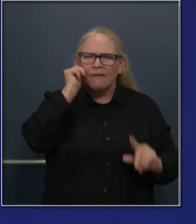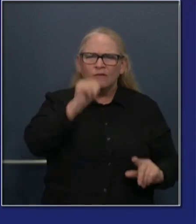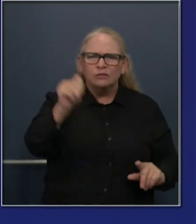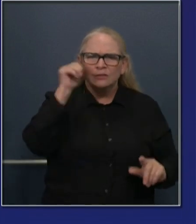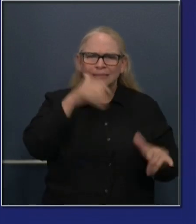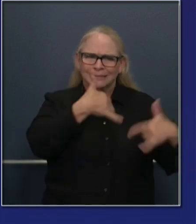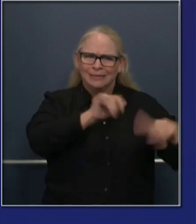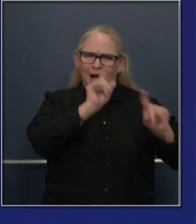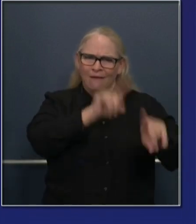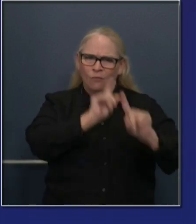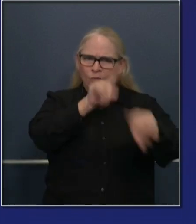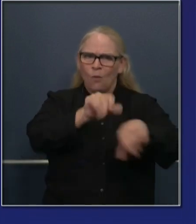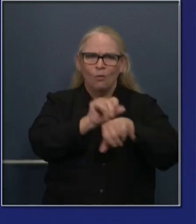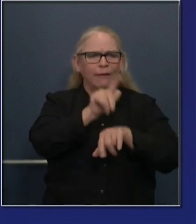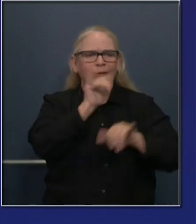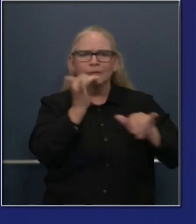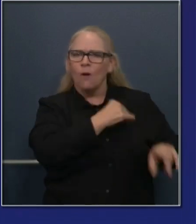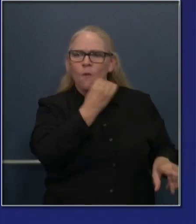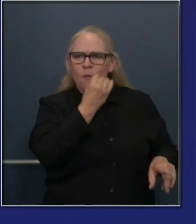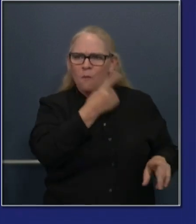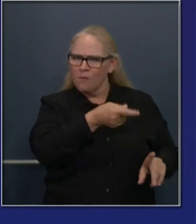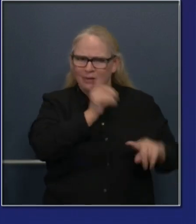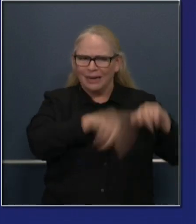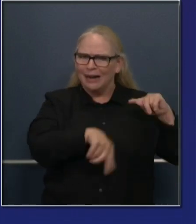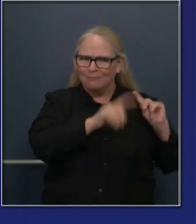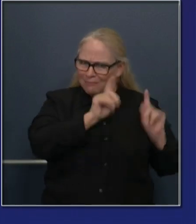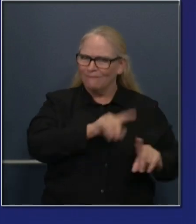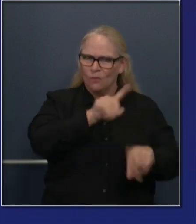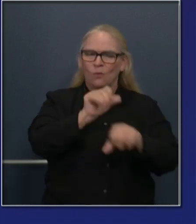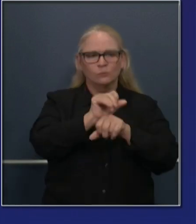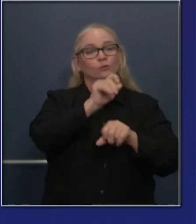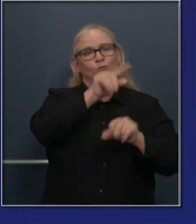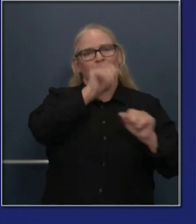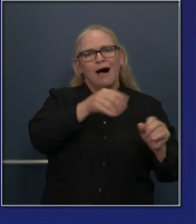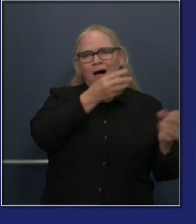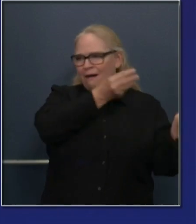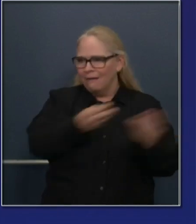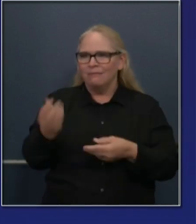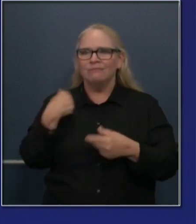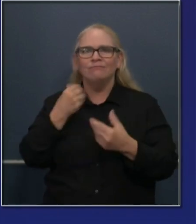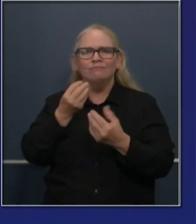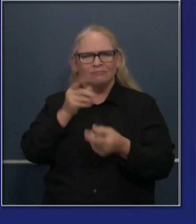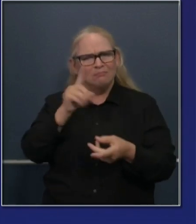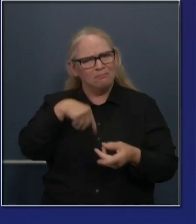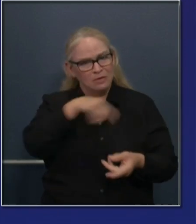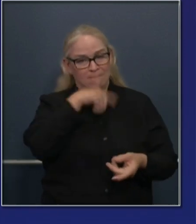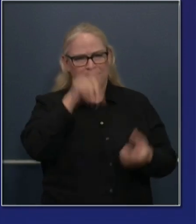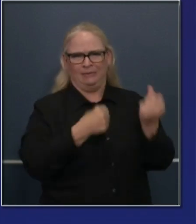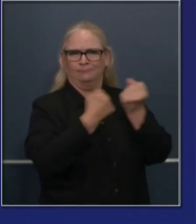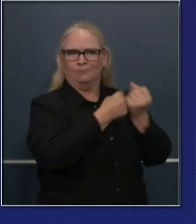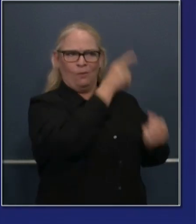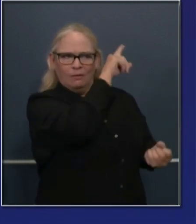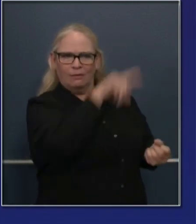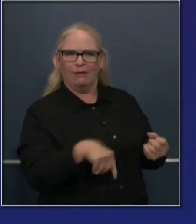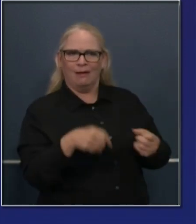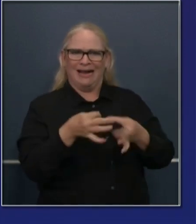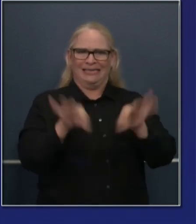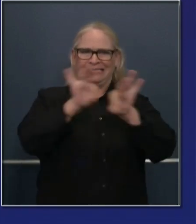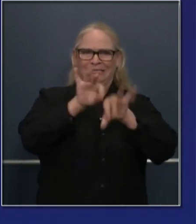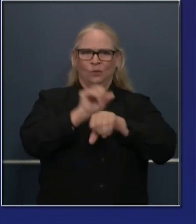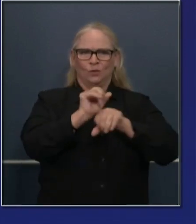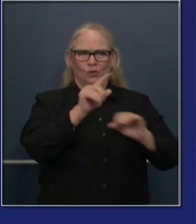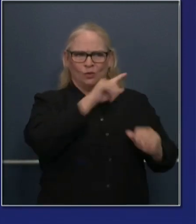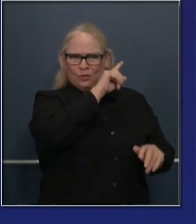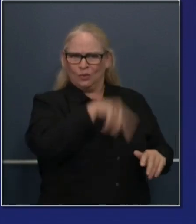do more to support our essential workforce in the past as it relates to providing support, a number of things that I'll be